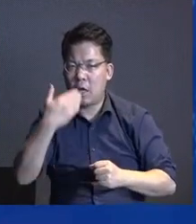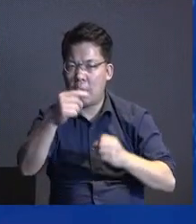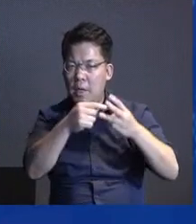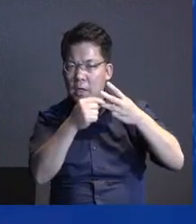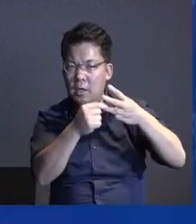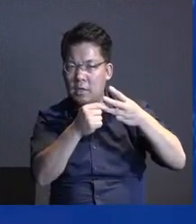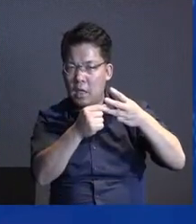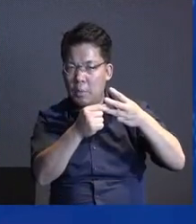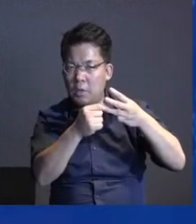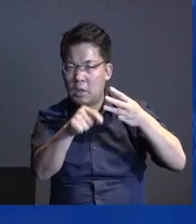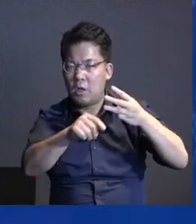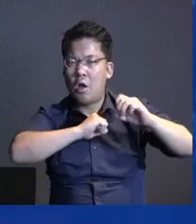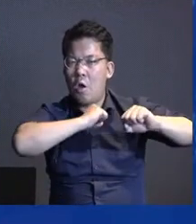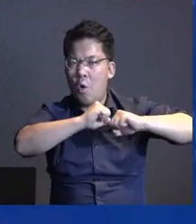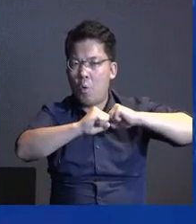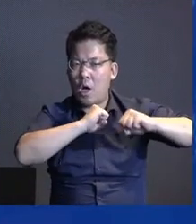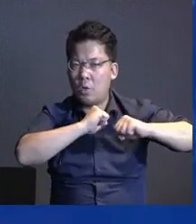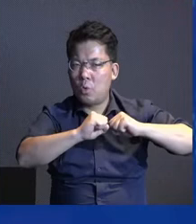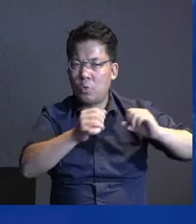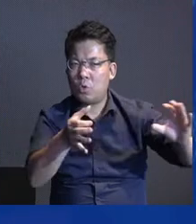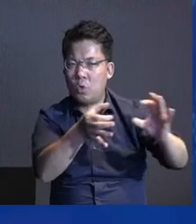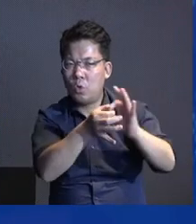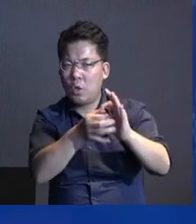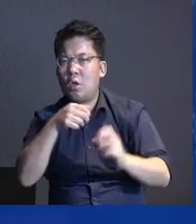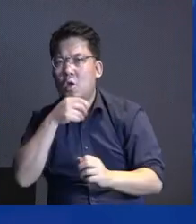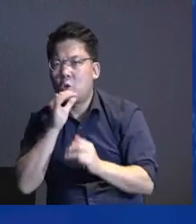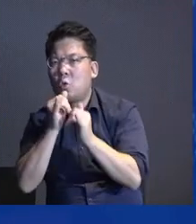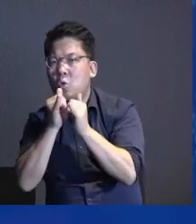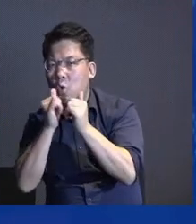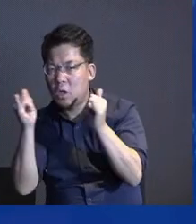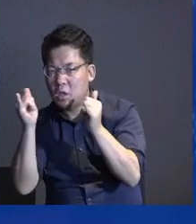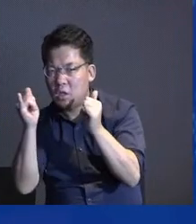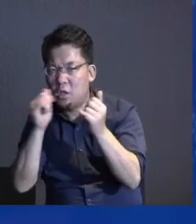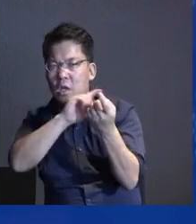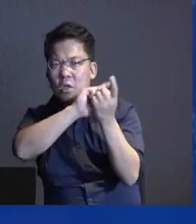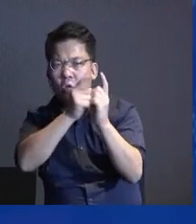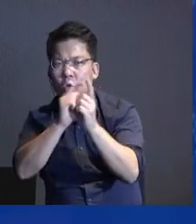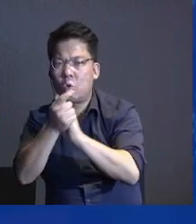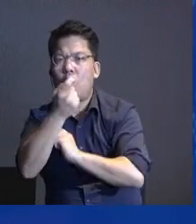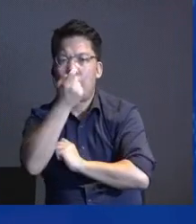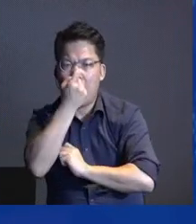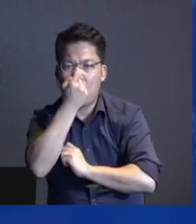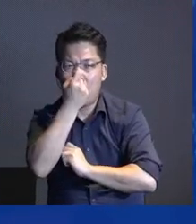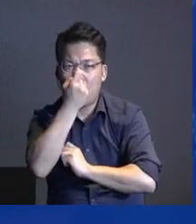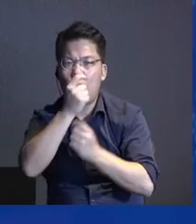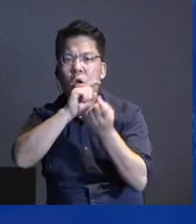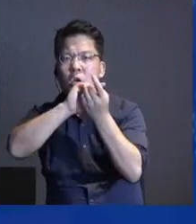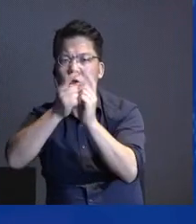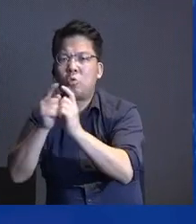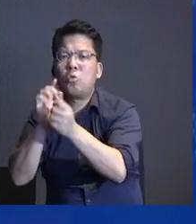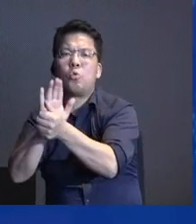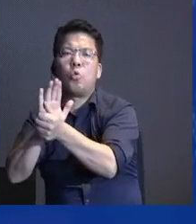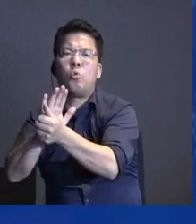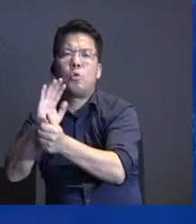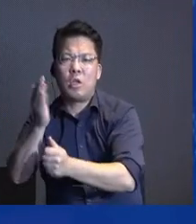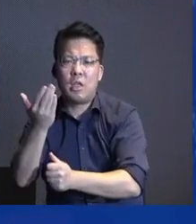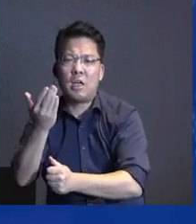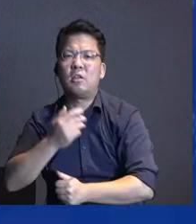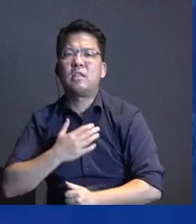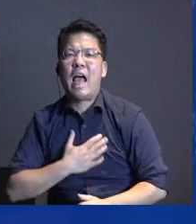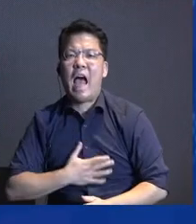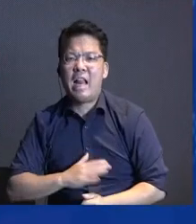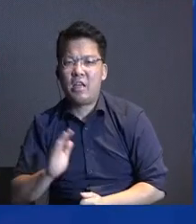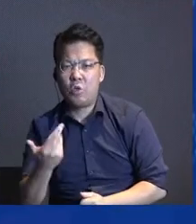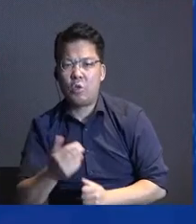We have kind of gathered some experiences from our partners, IFEDEMY in the